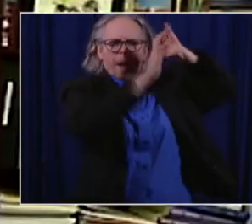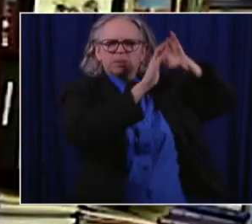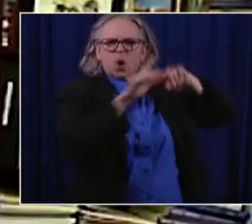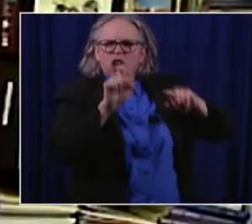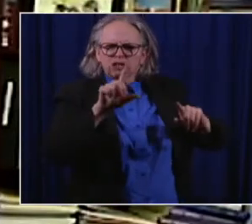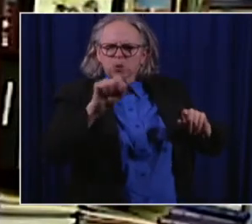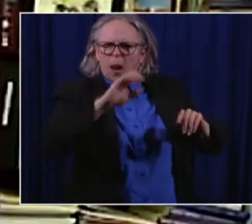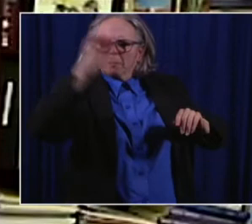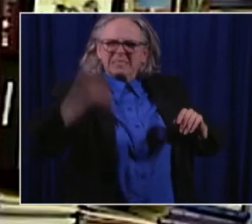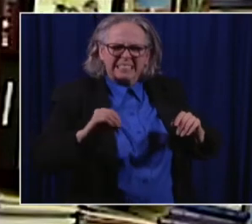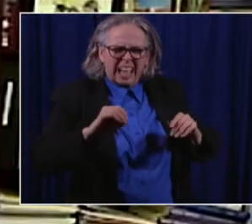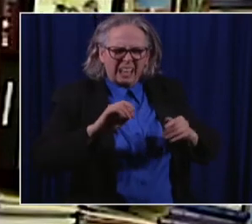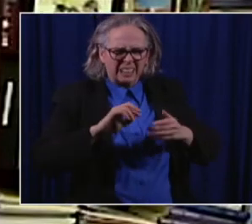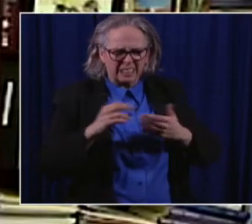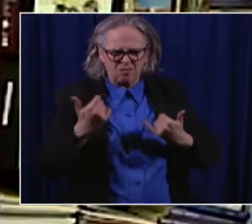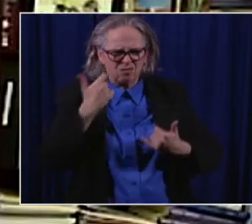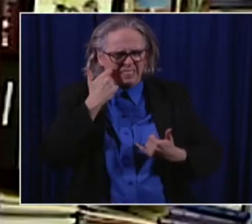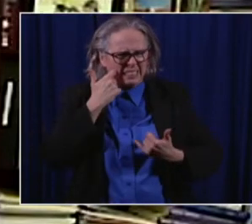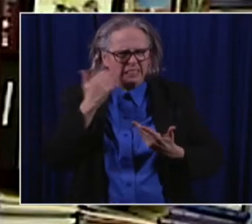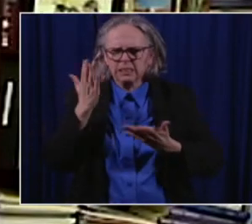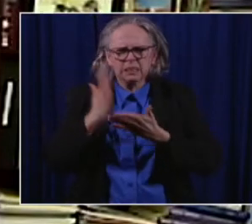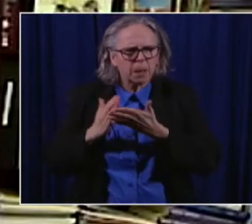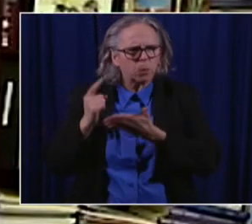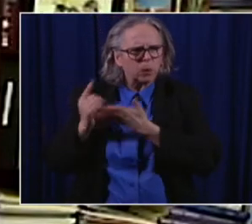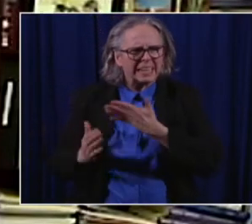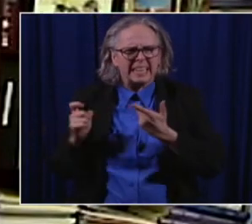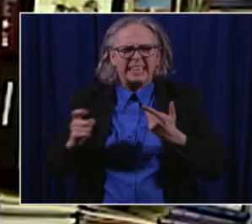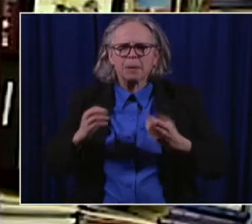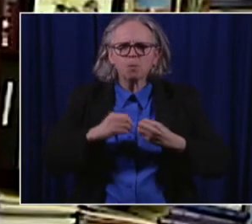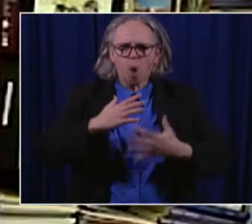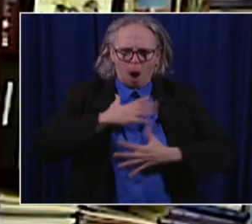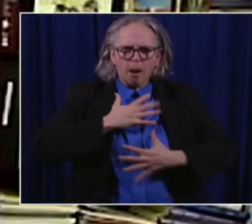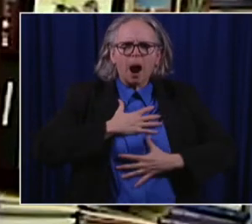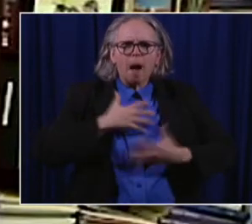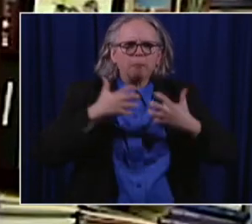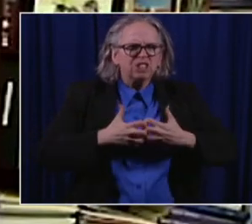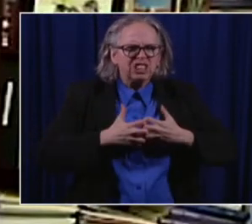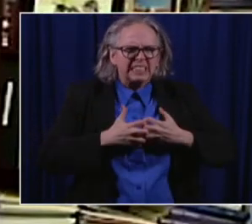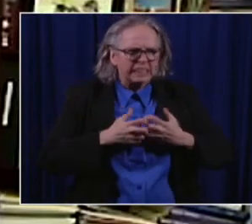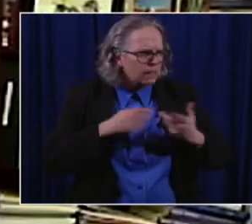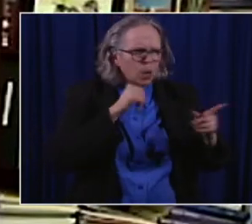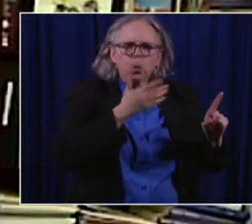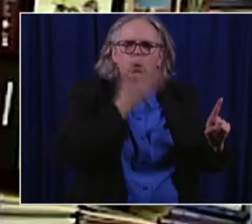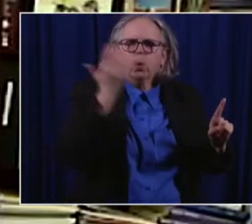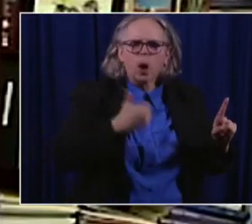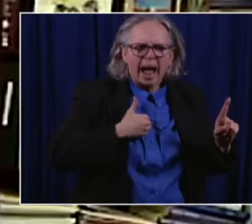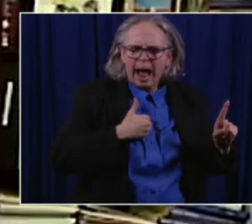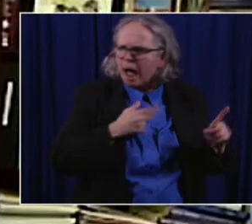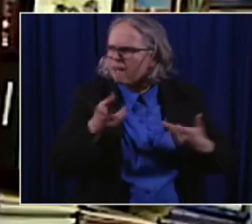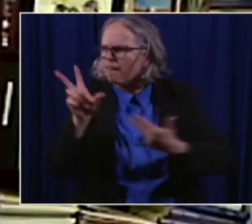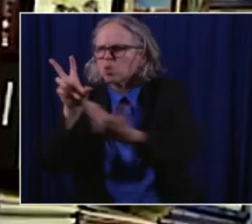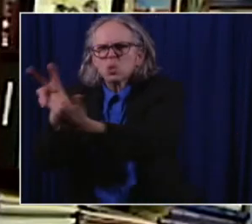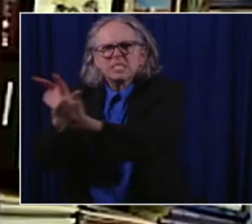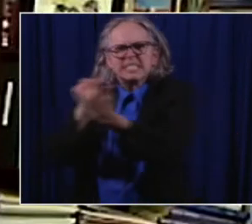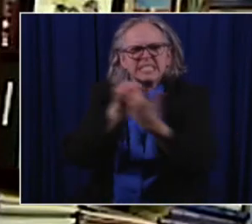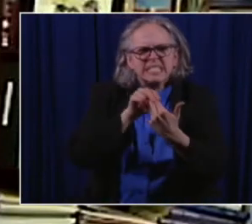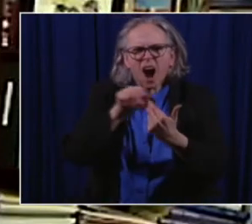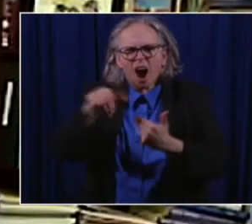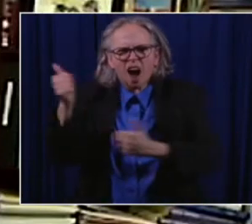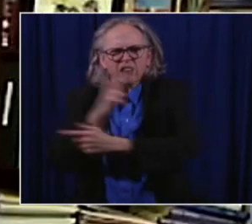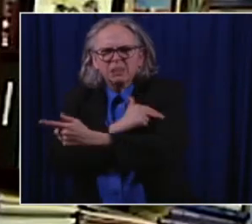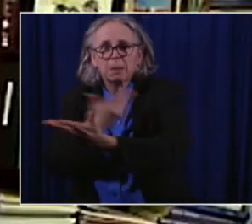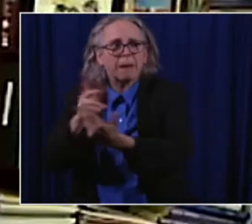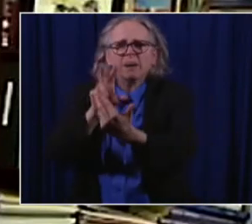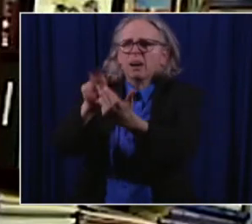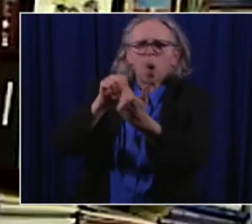extra ventilators. They were running low on ventilators, and Ohio Health, Mount Carmel, and Ohio State all chipped in a couple of ventilators to send